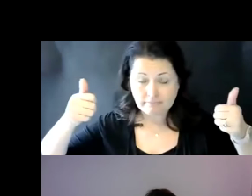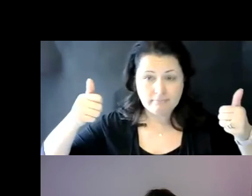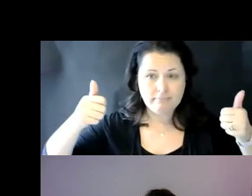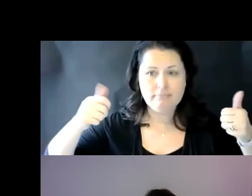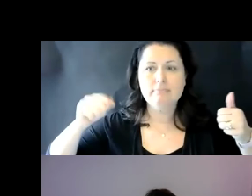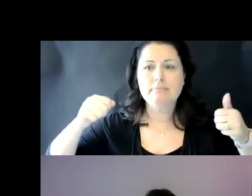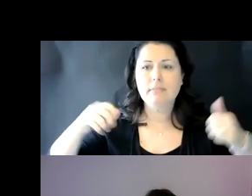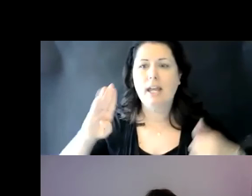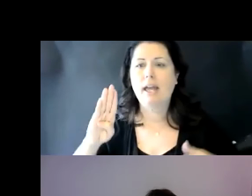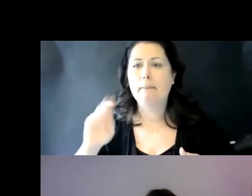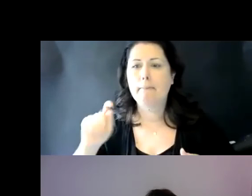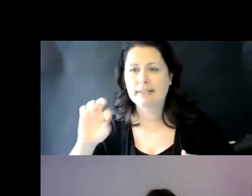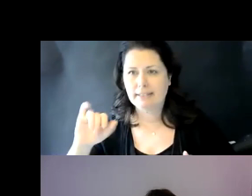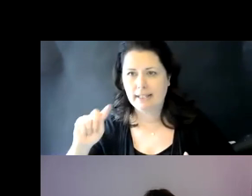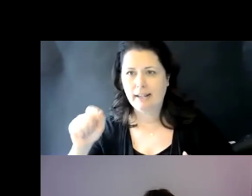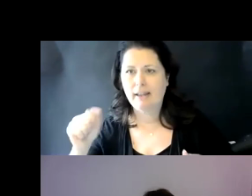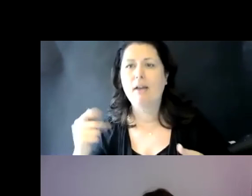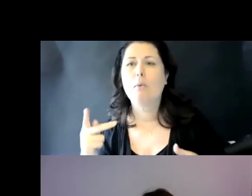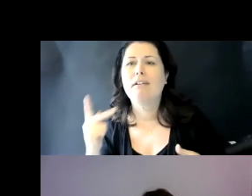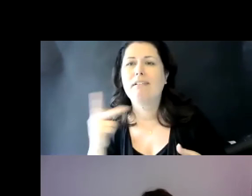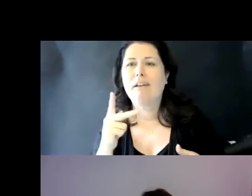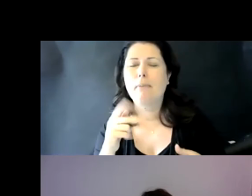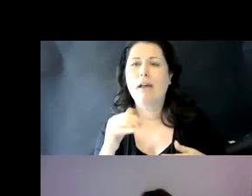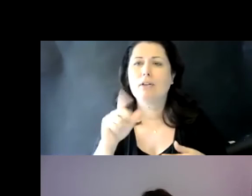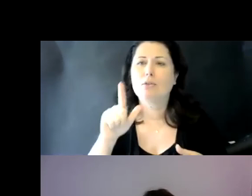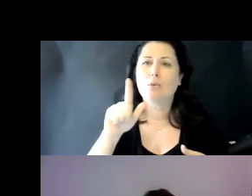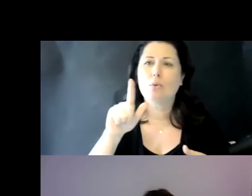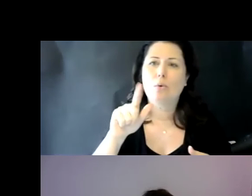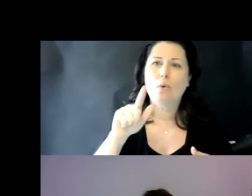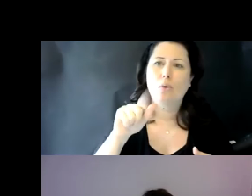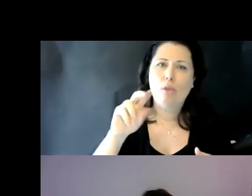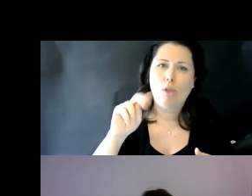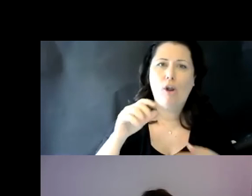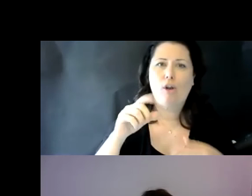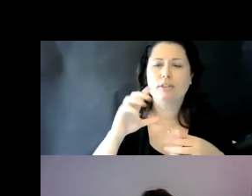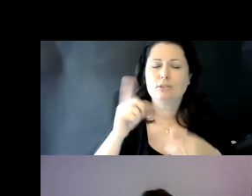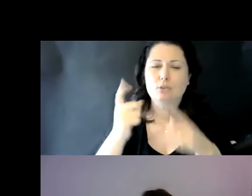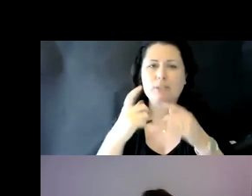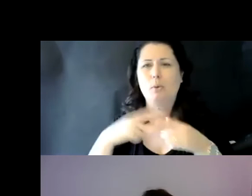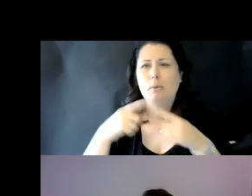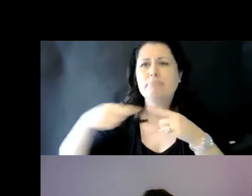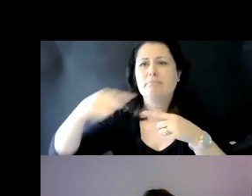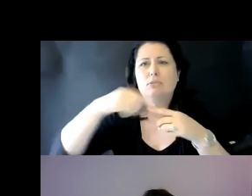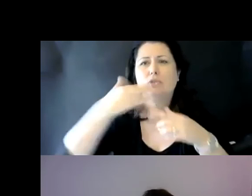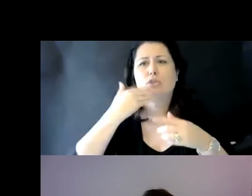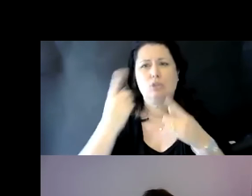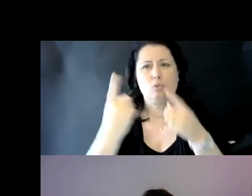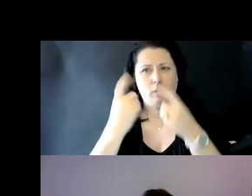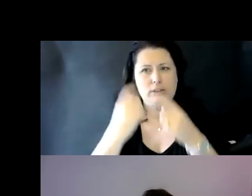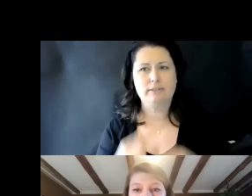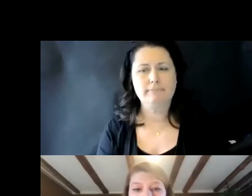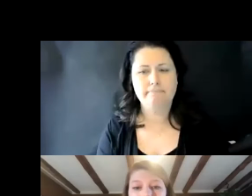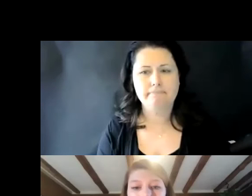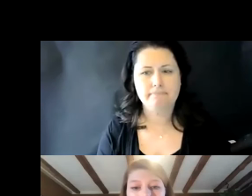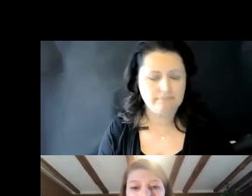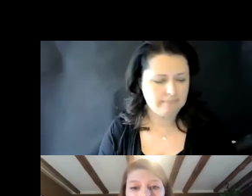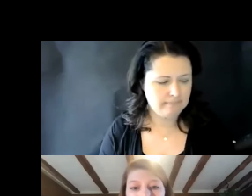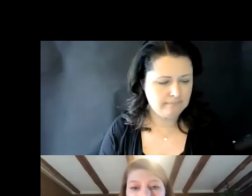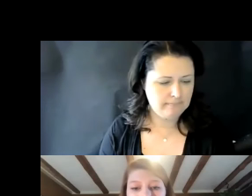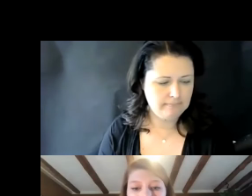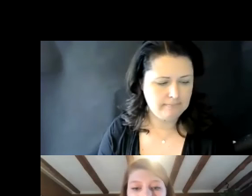get back to Sierra's and Deb's and Laurie's question at the end. They're interrelated, and we'll definitely circle back to them because those are great questions.